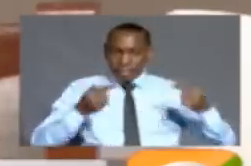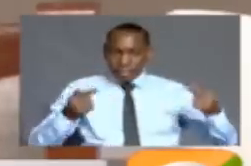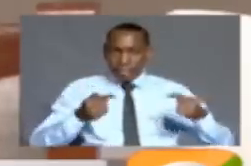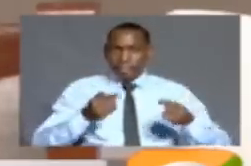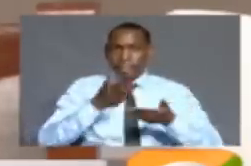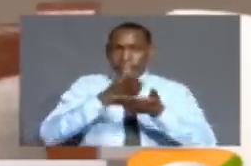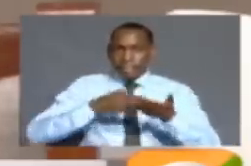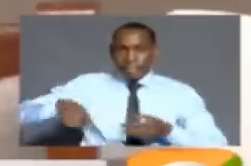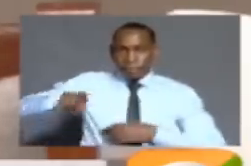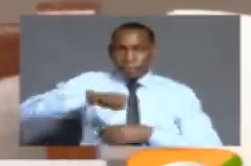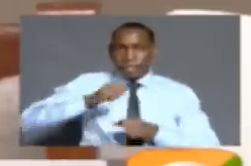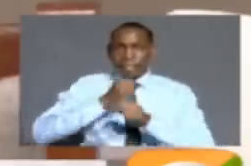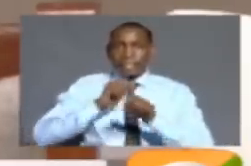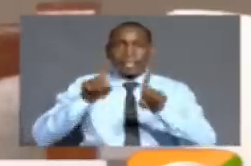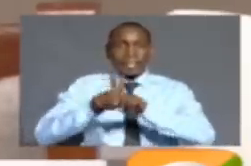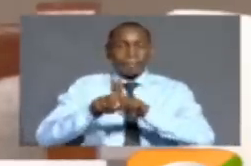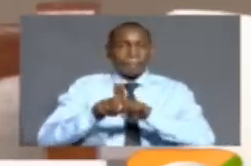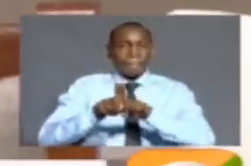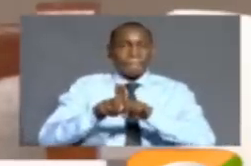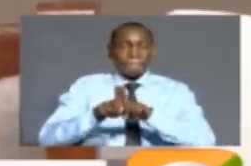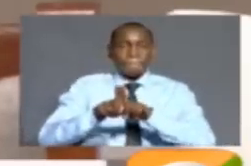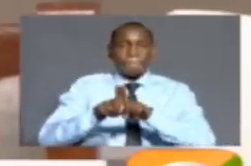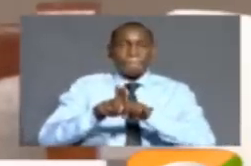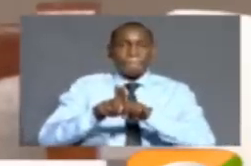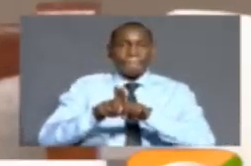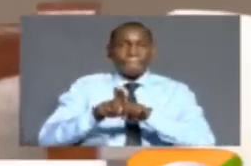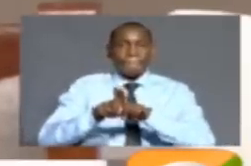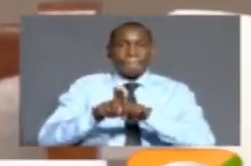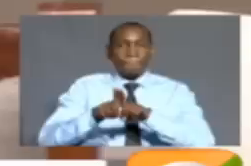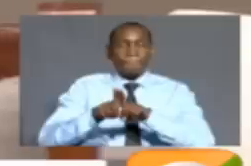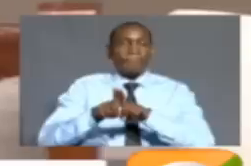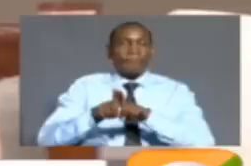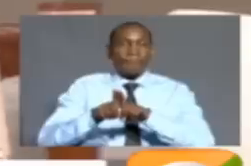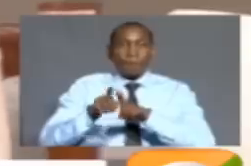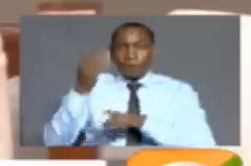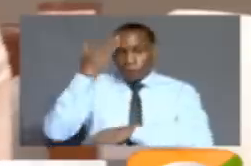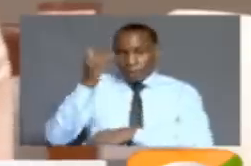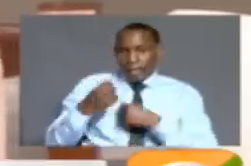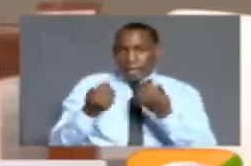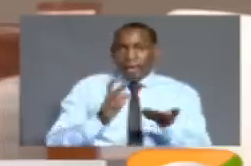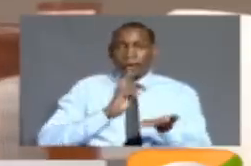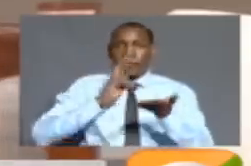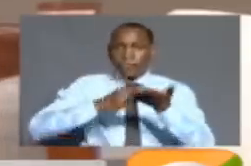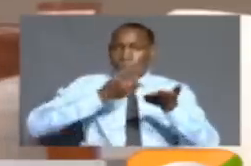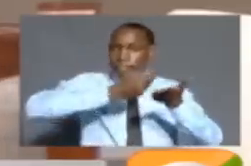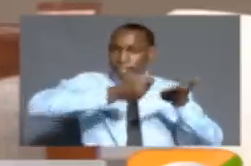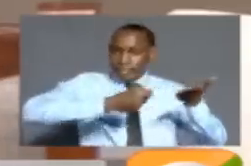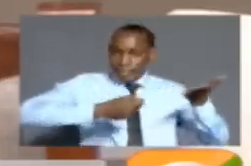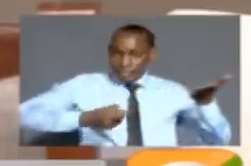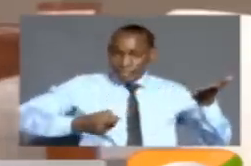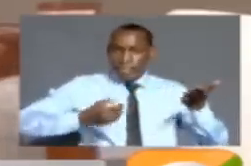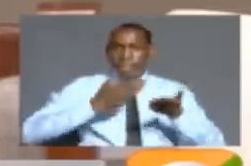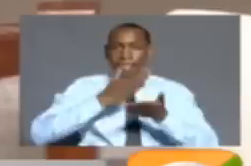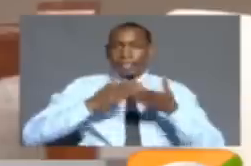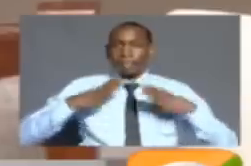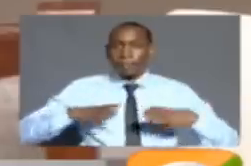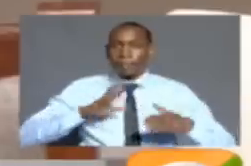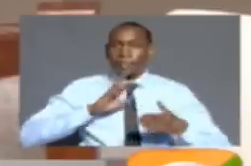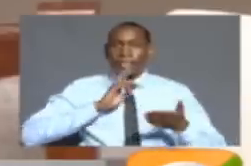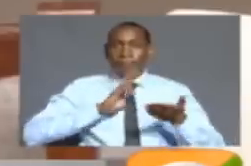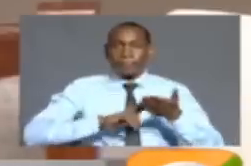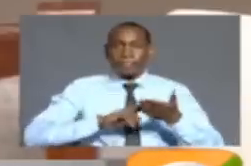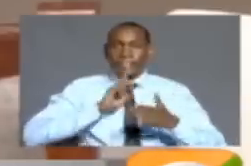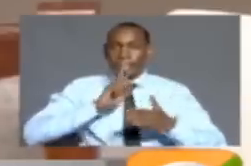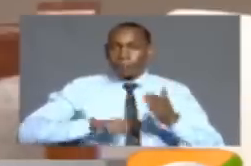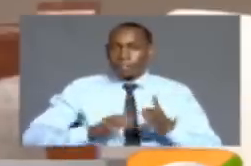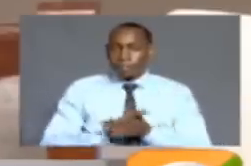of us who did that, it may have been to do with some of the how the report was written. Yes. I know there were some people that the report had said something